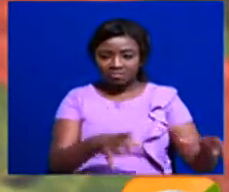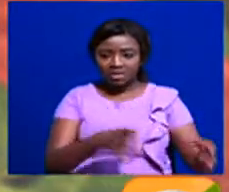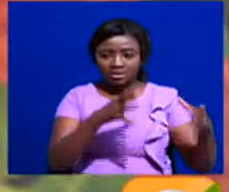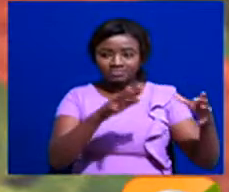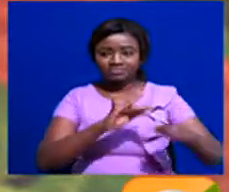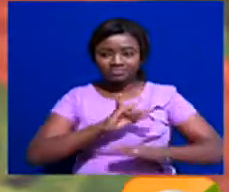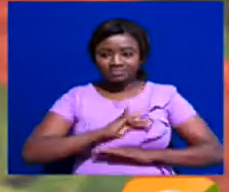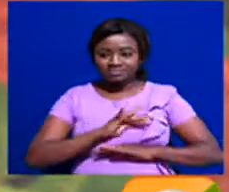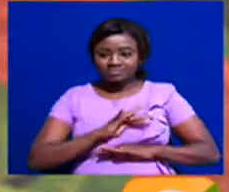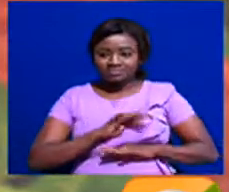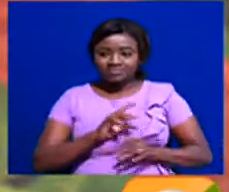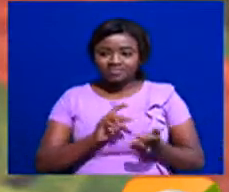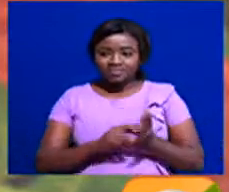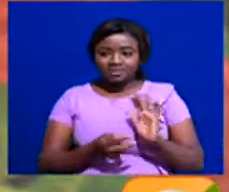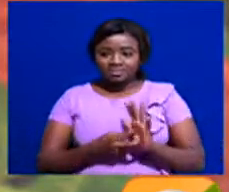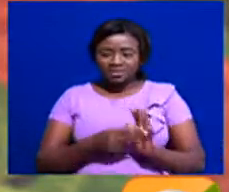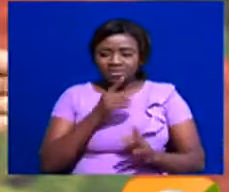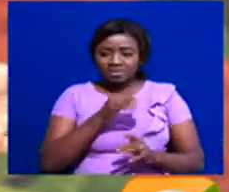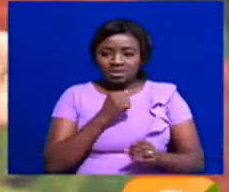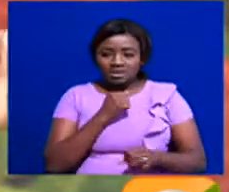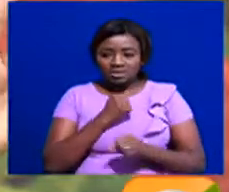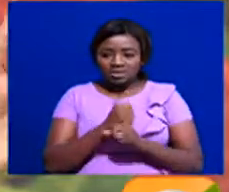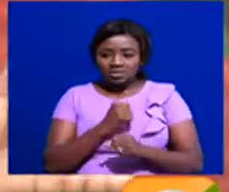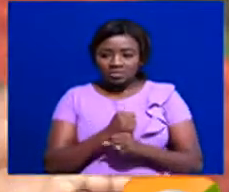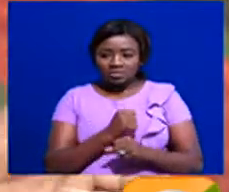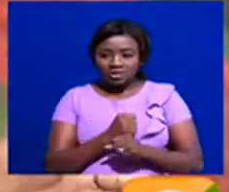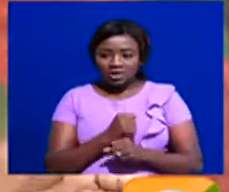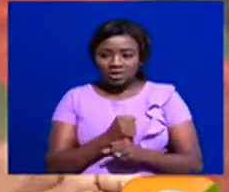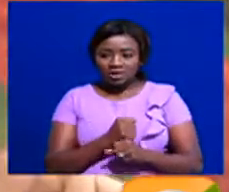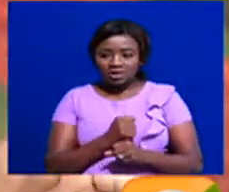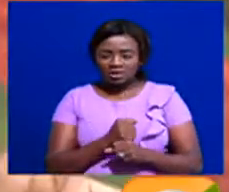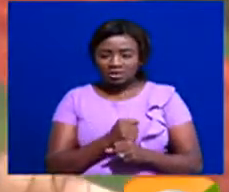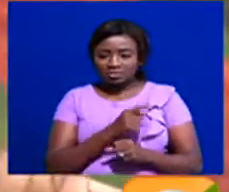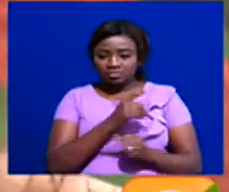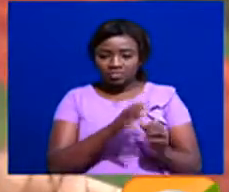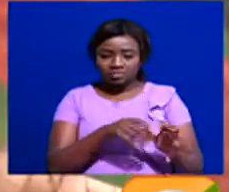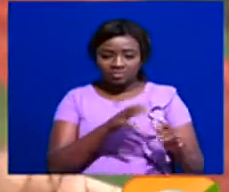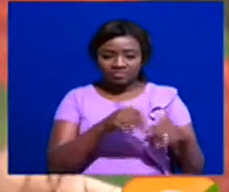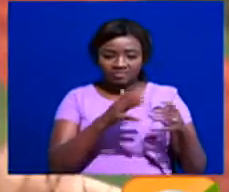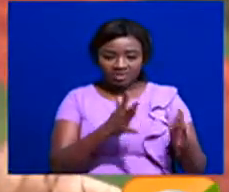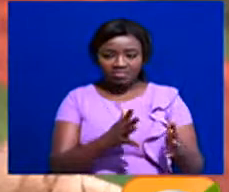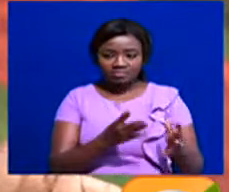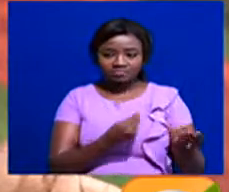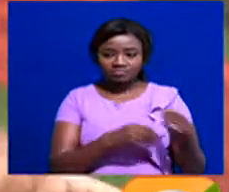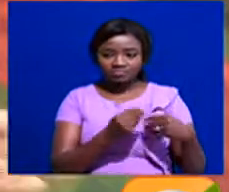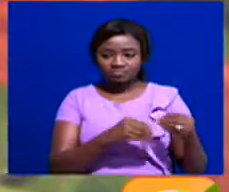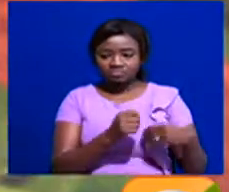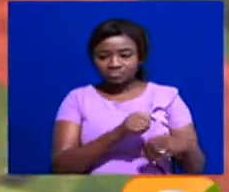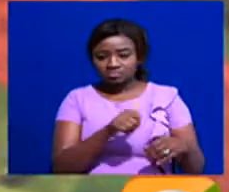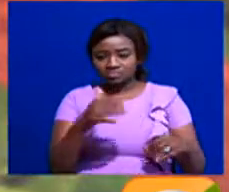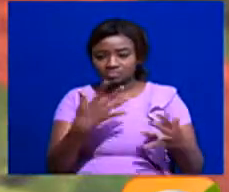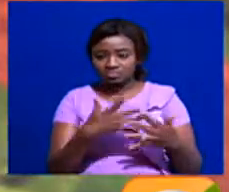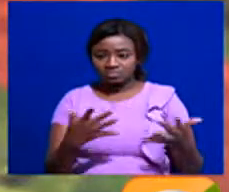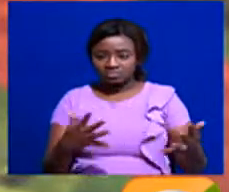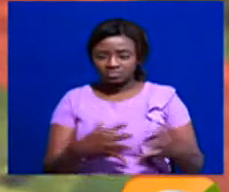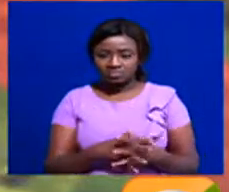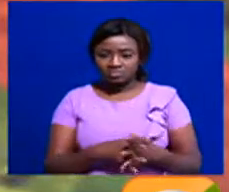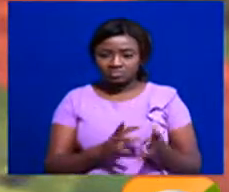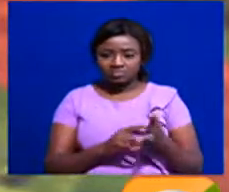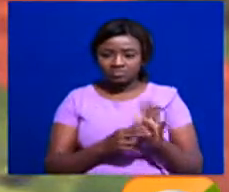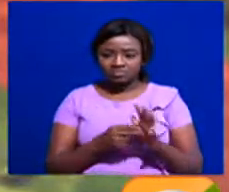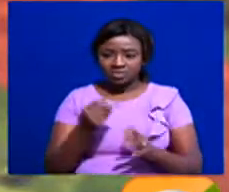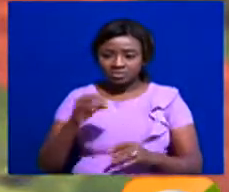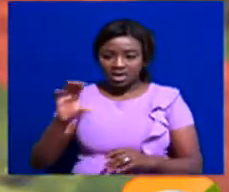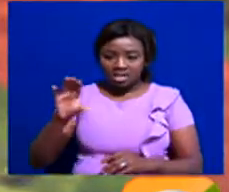also trading with farmers on selling other commodities. Yeah. The inputs that they give farmers is